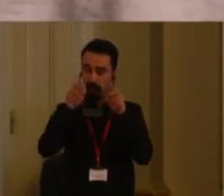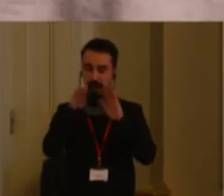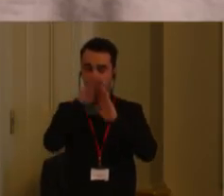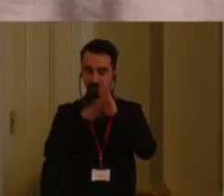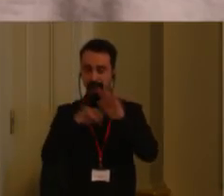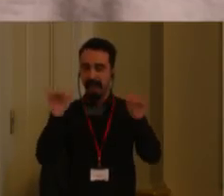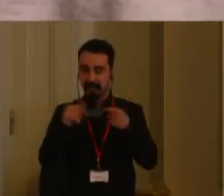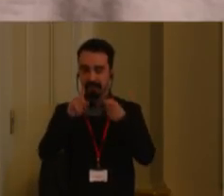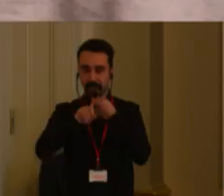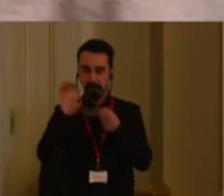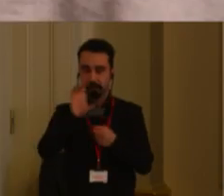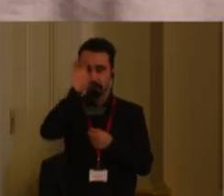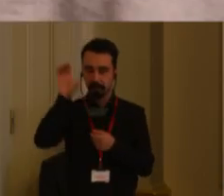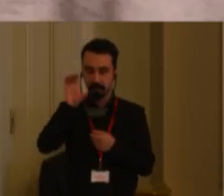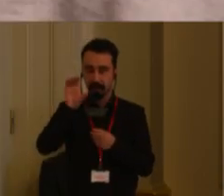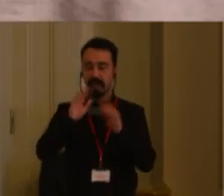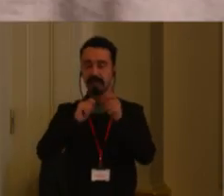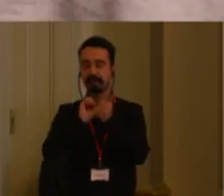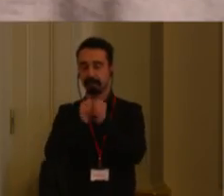needs teaching for